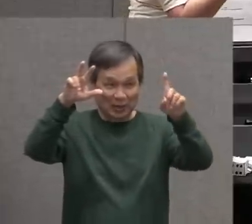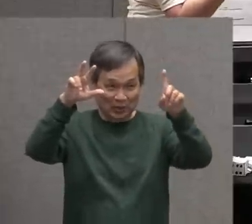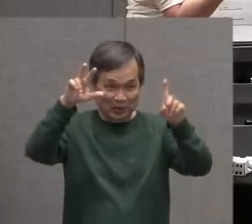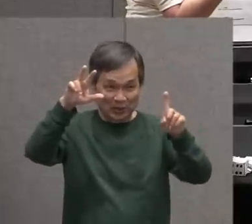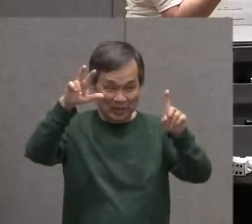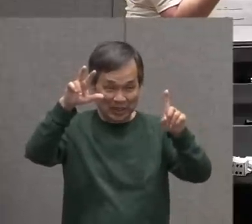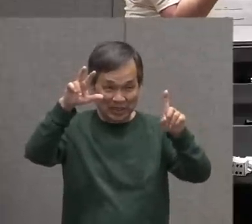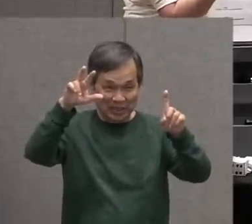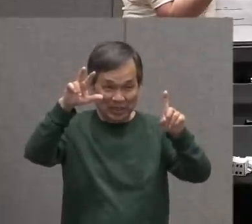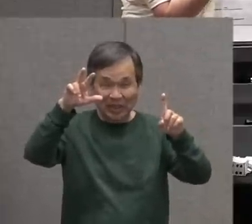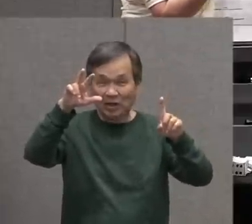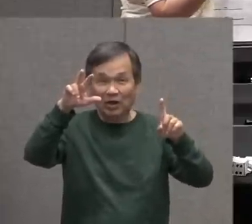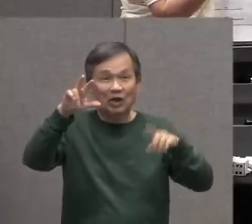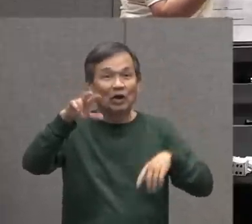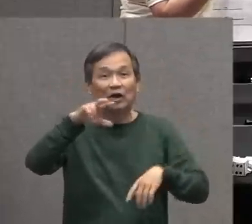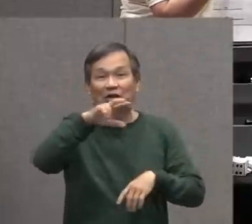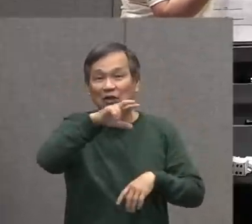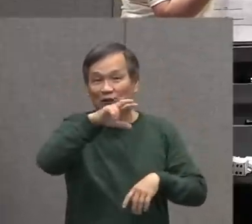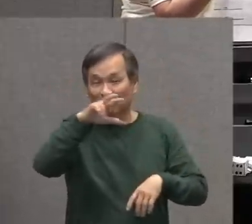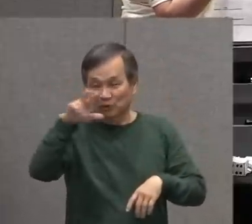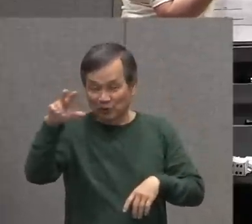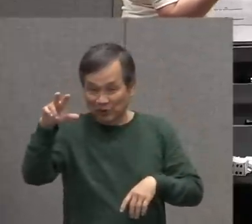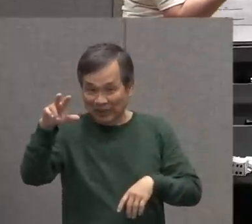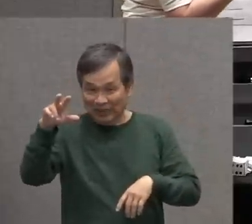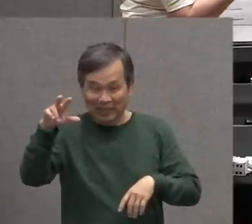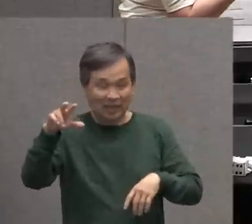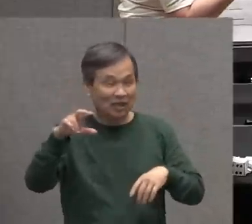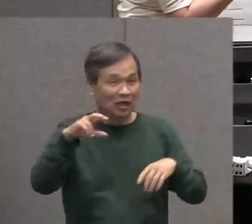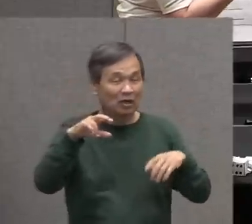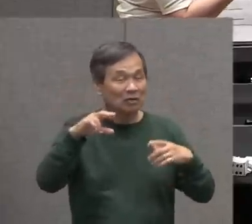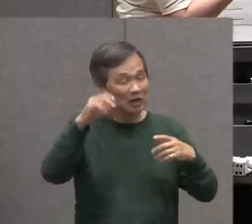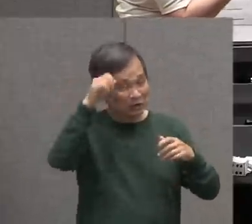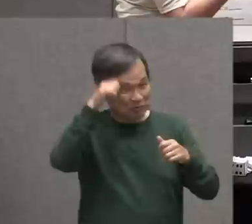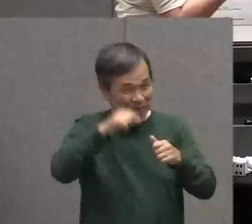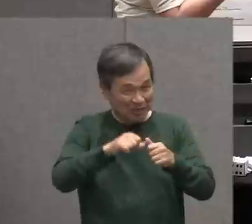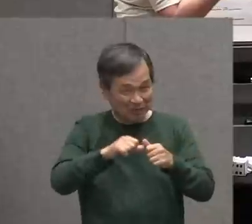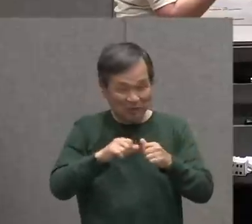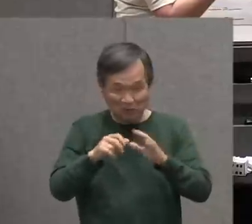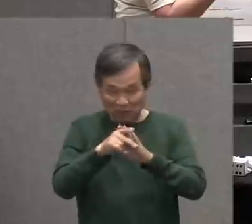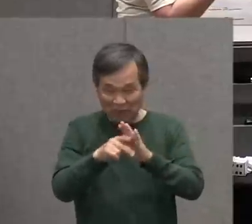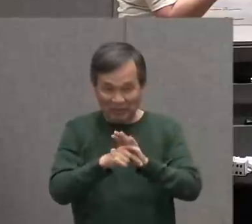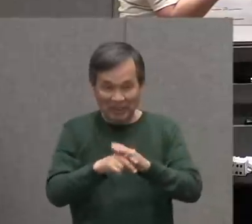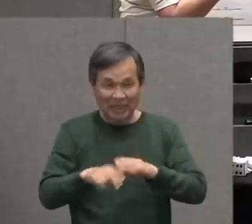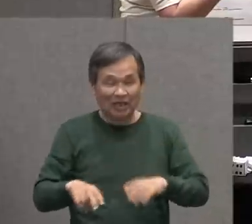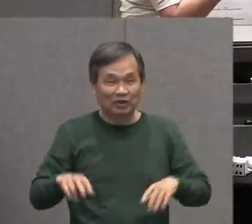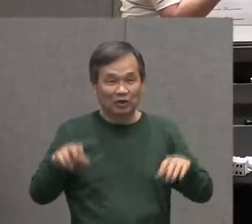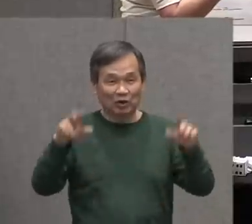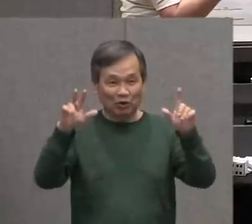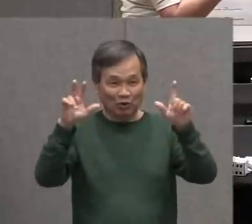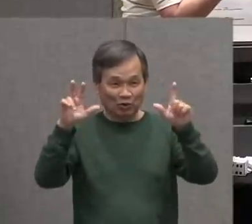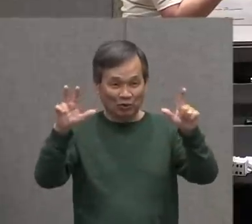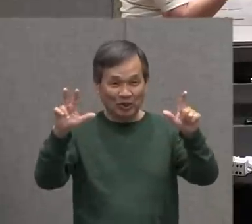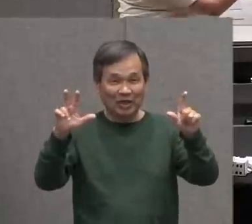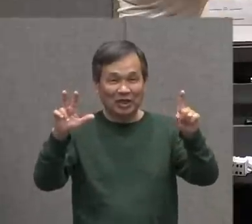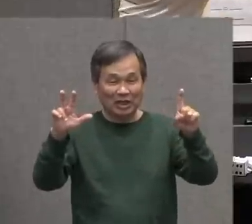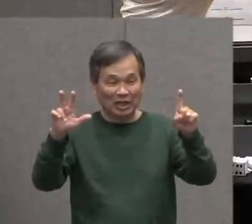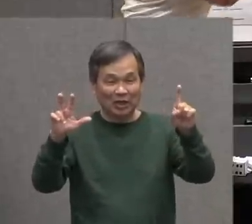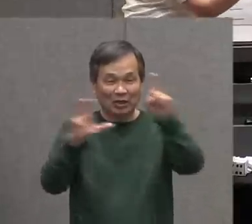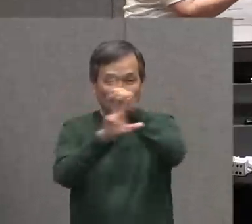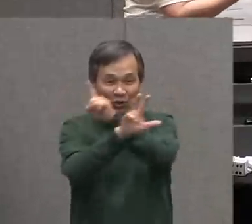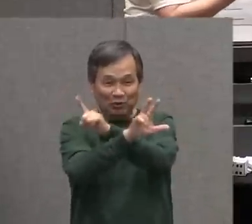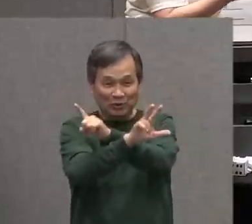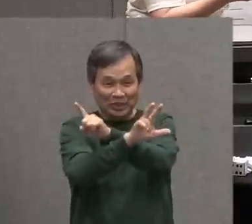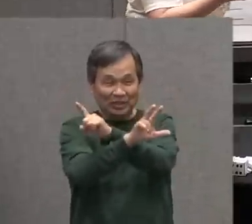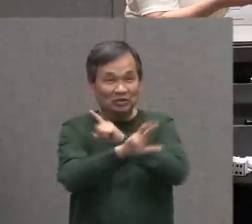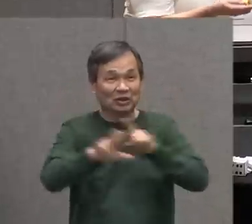either go 3 across and go, you know, on my row, or I could go 3 down. However it may be, it just depends